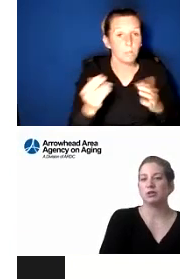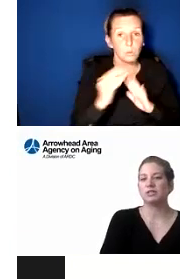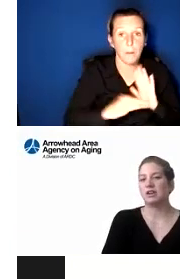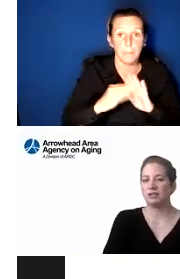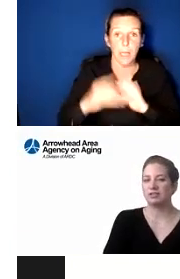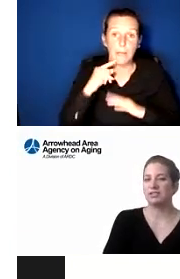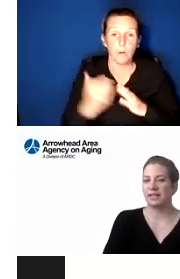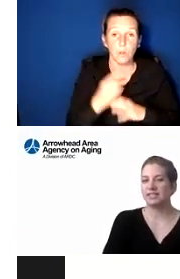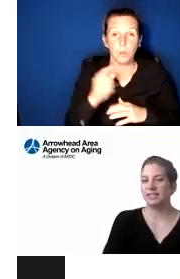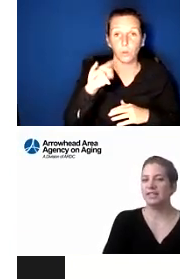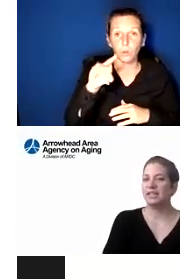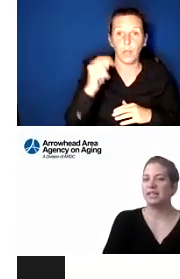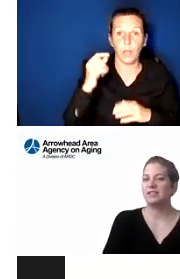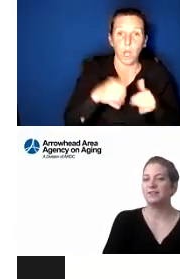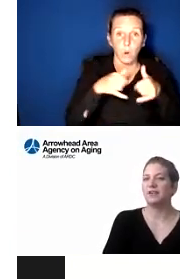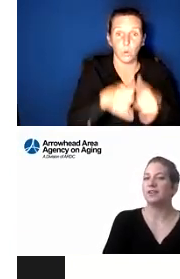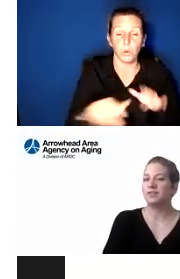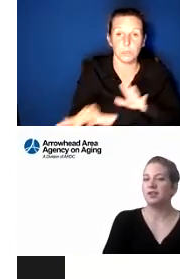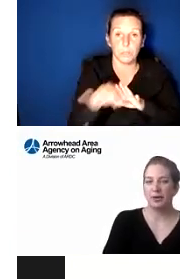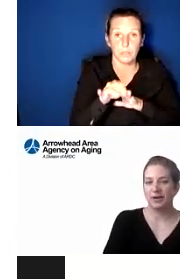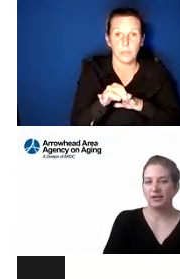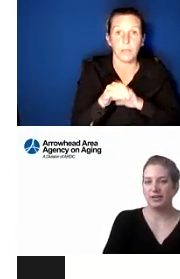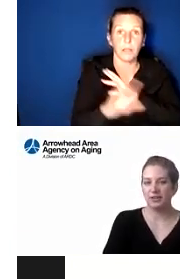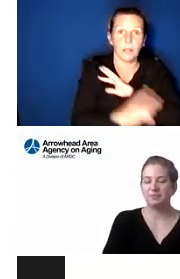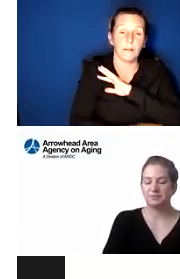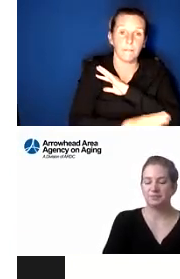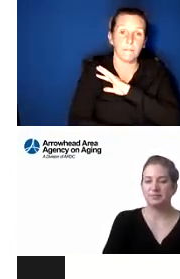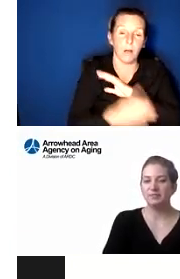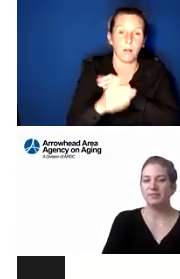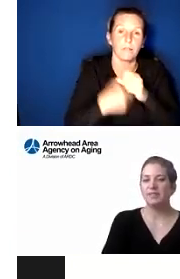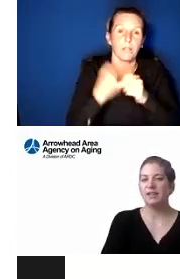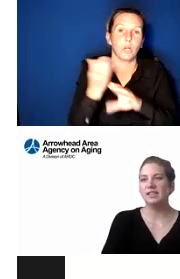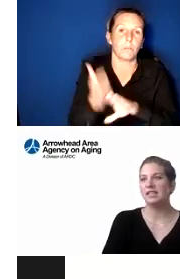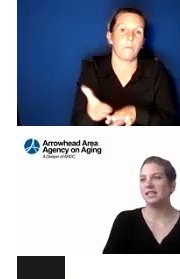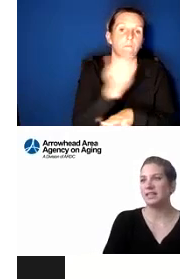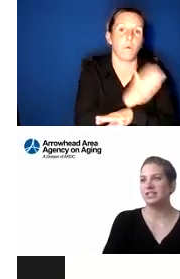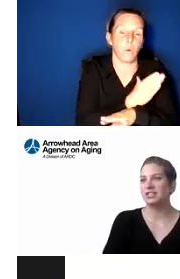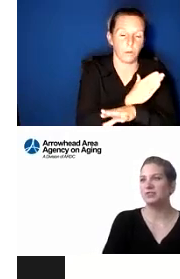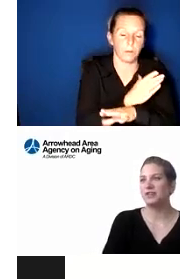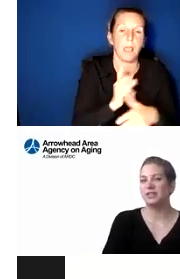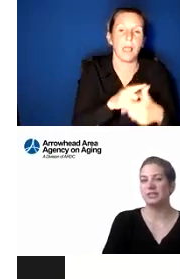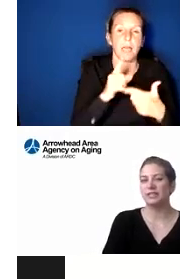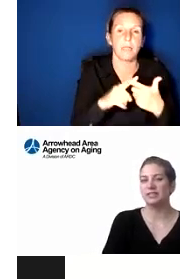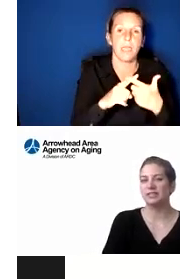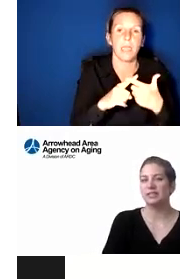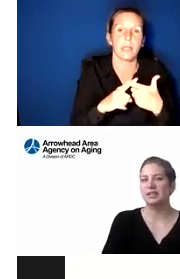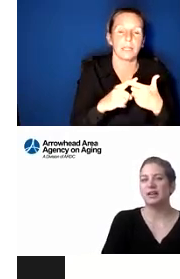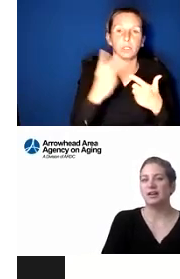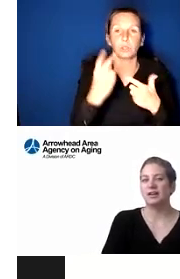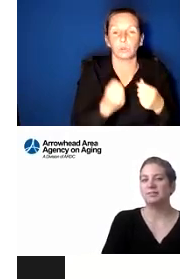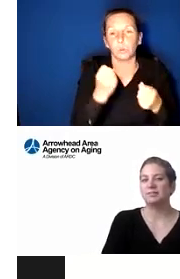grant awards are selected in the fall of the prior year. And then the next 2 following years